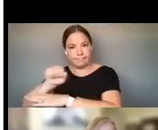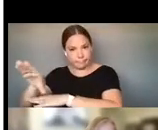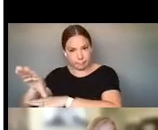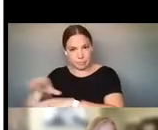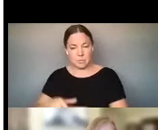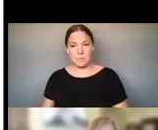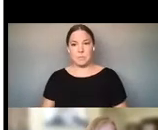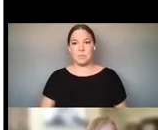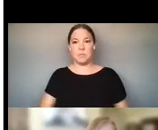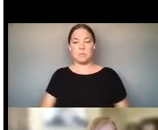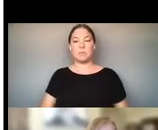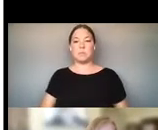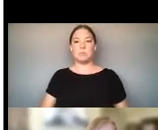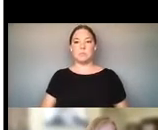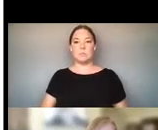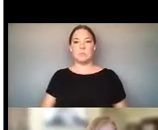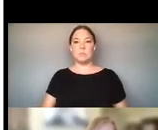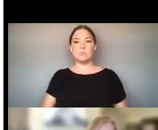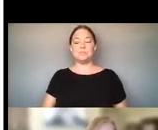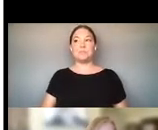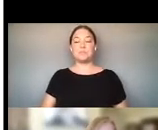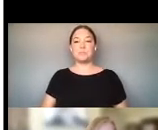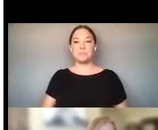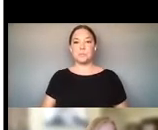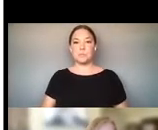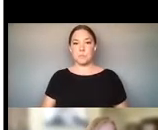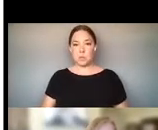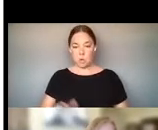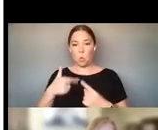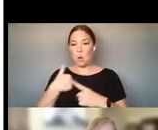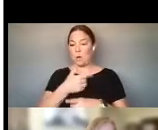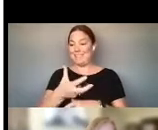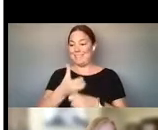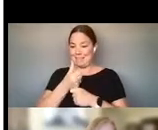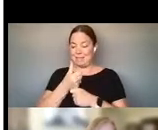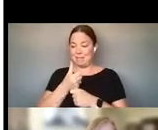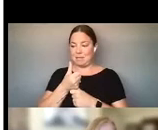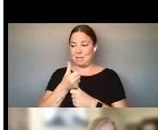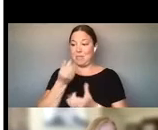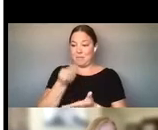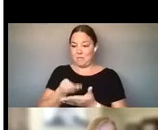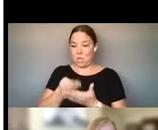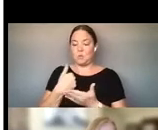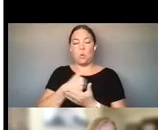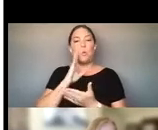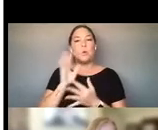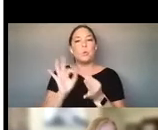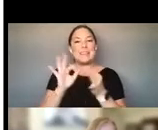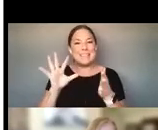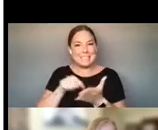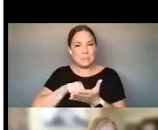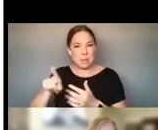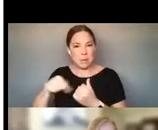comes to actually drawing down those funds, we release payment based on when you incur your costs.